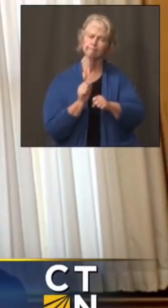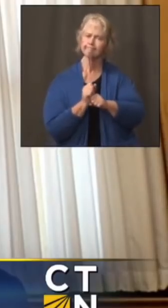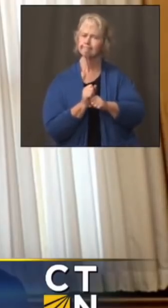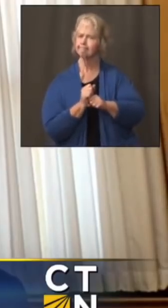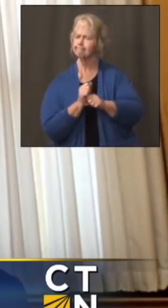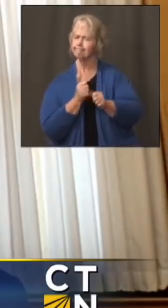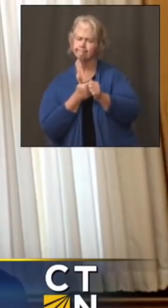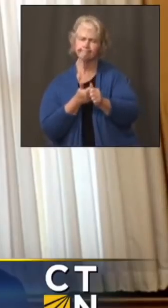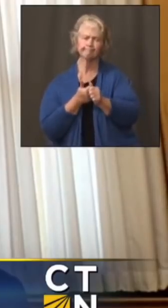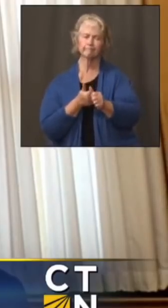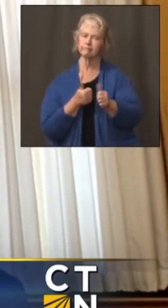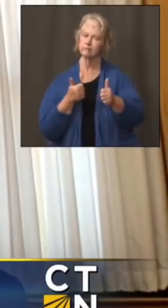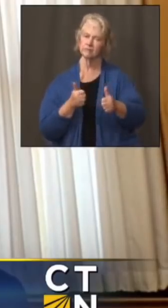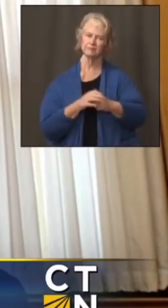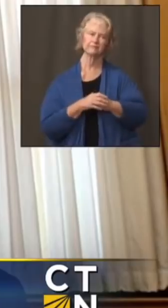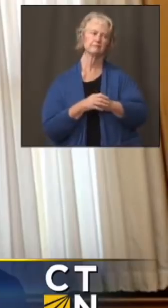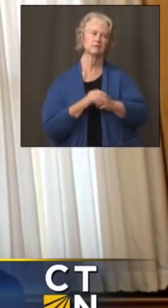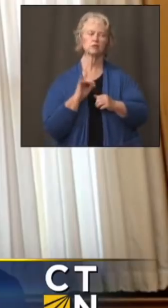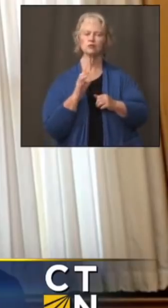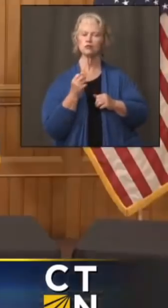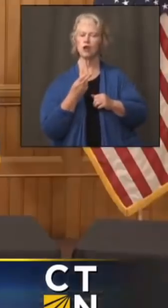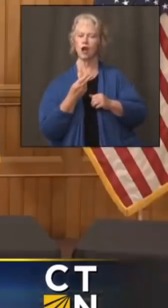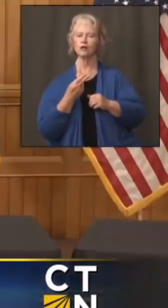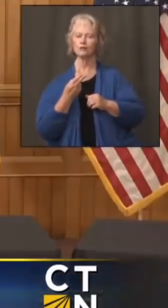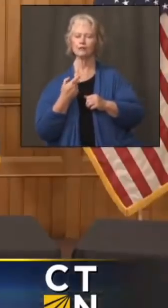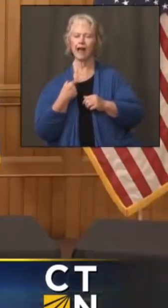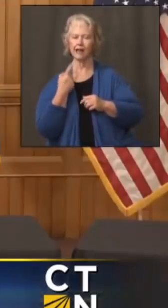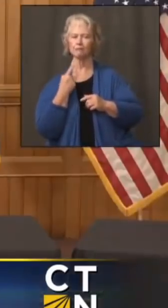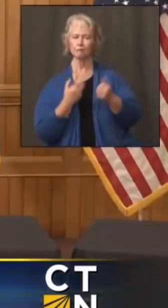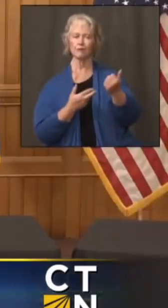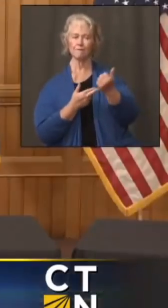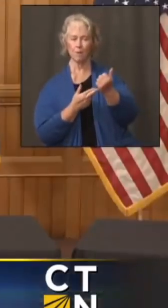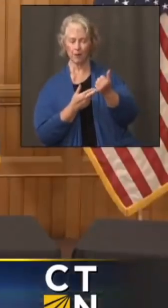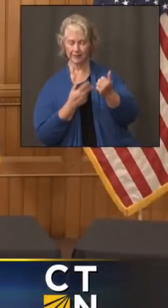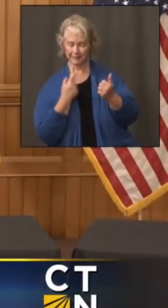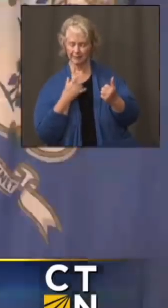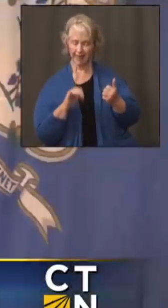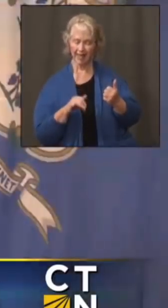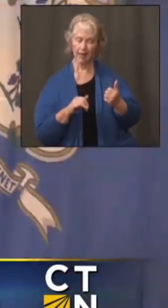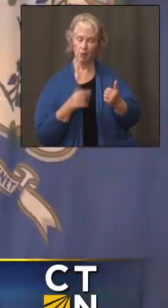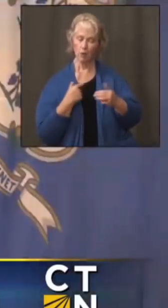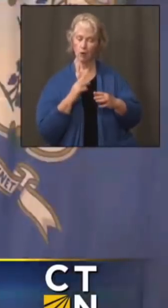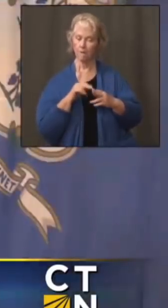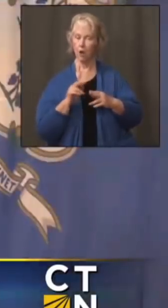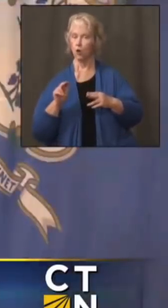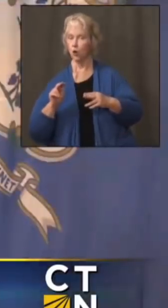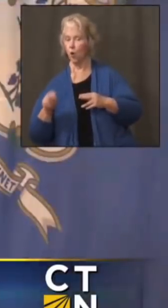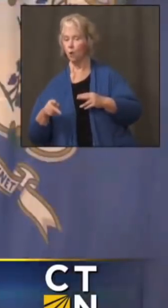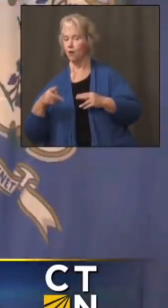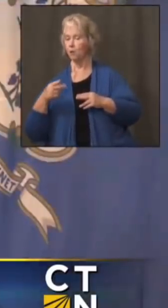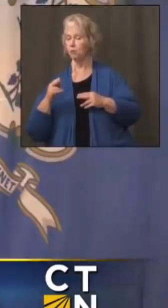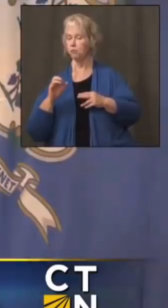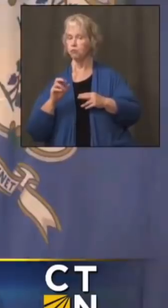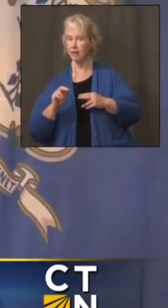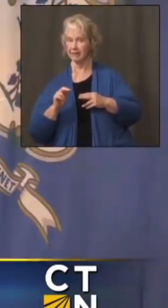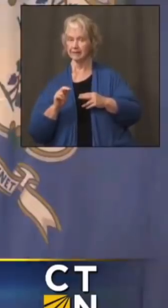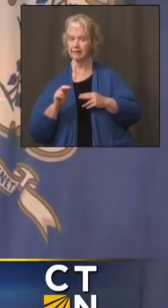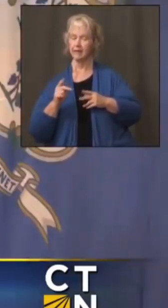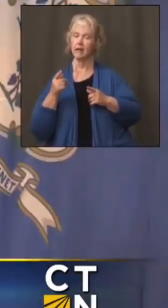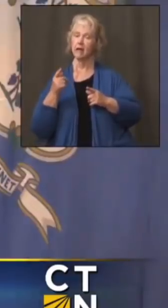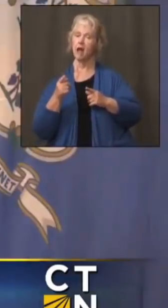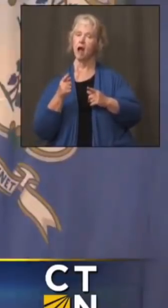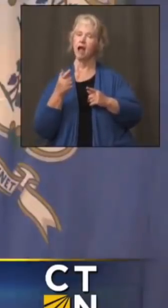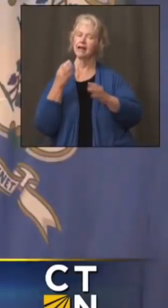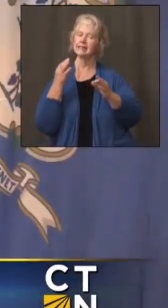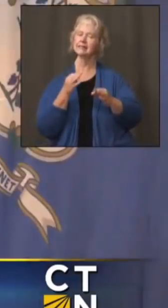local leaders. Hey, Josh, I just reinforced that. We talked about Norwich and Preston going to distance learning because of the